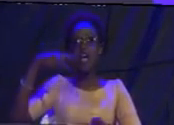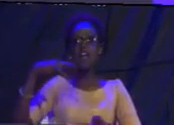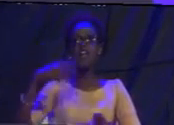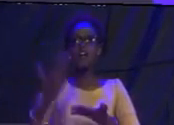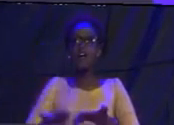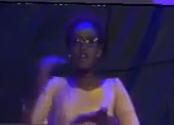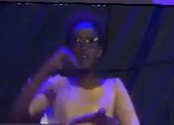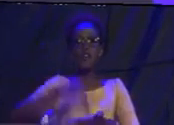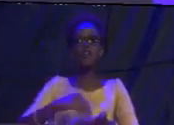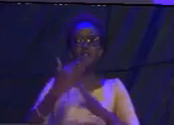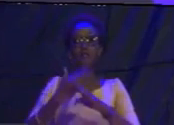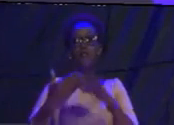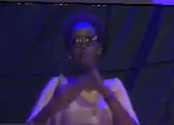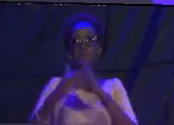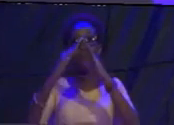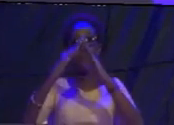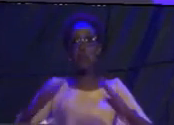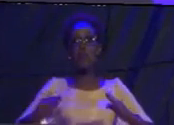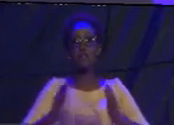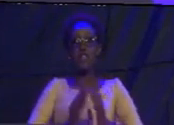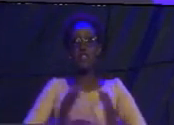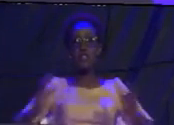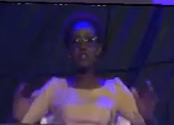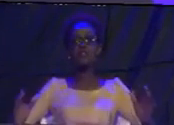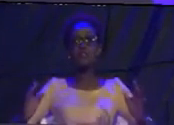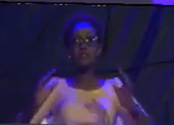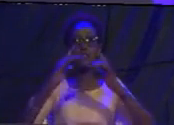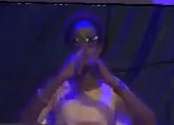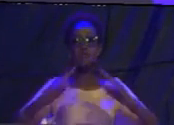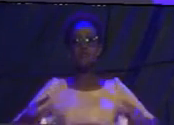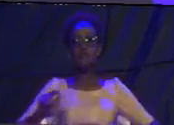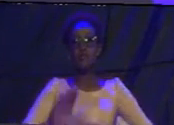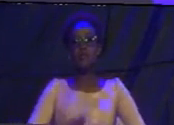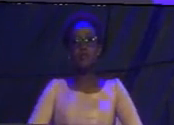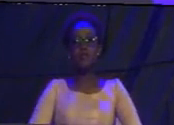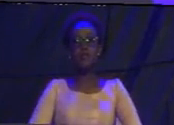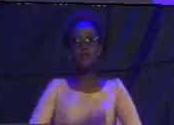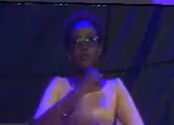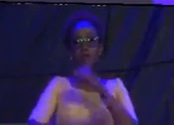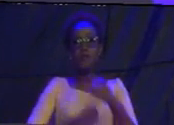In 2006, we said, Africa, enlarge the space of your tent.